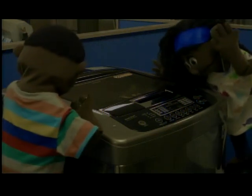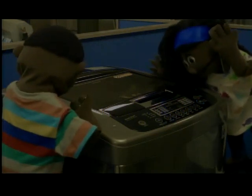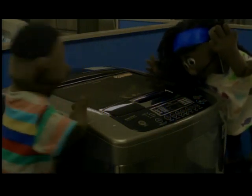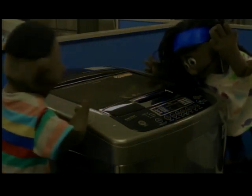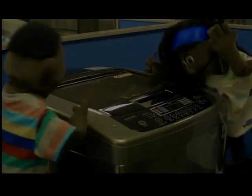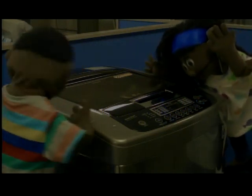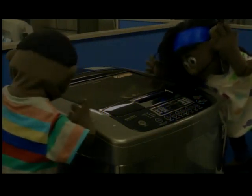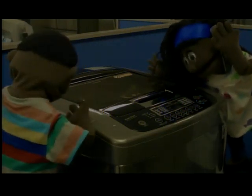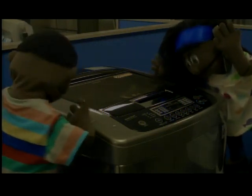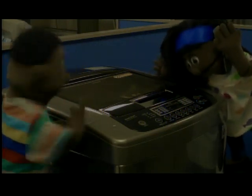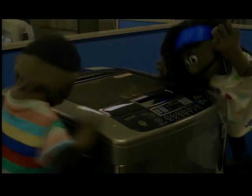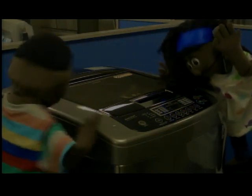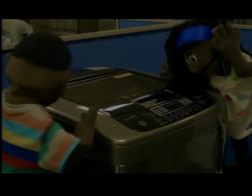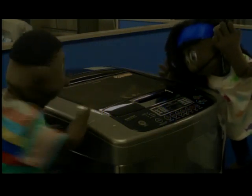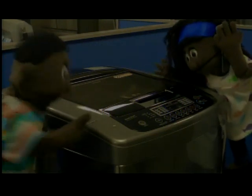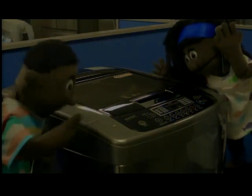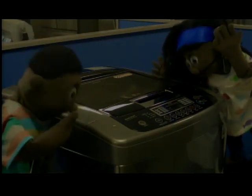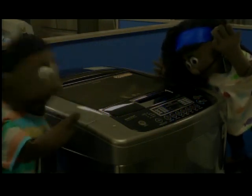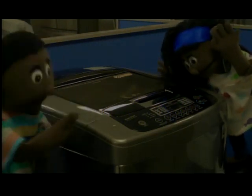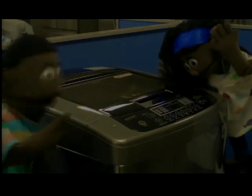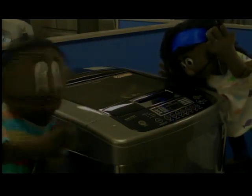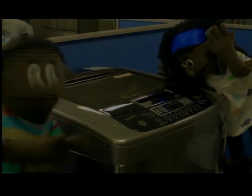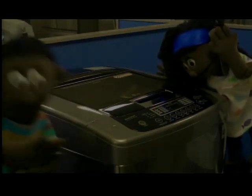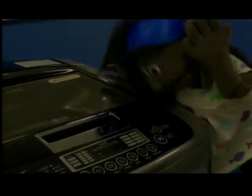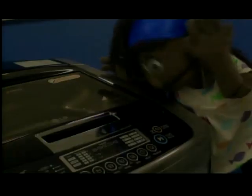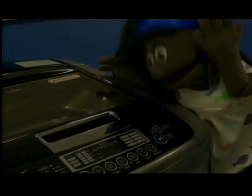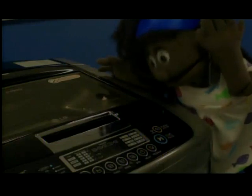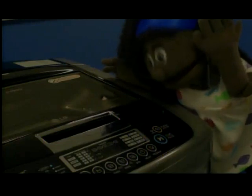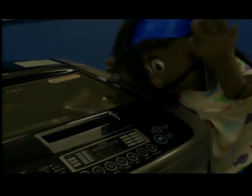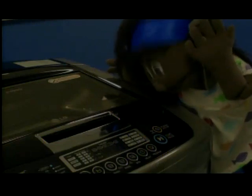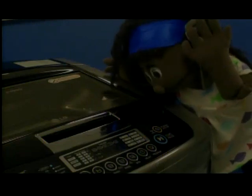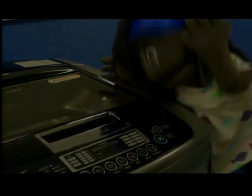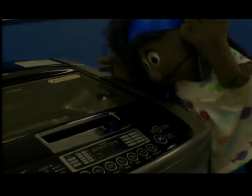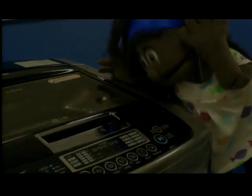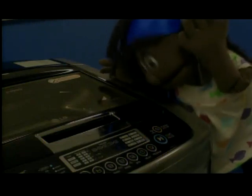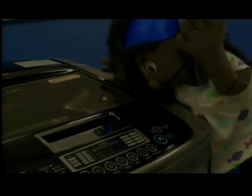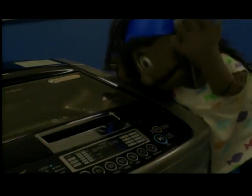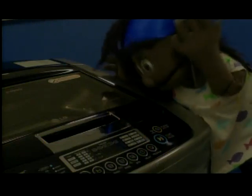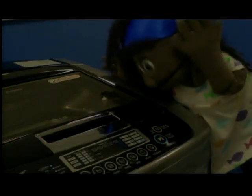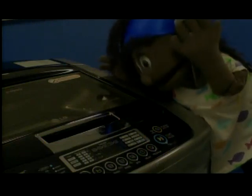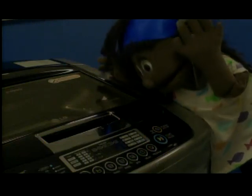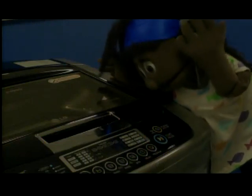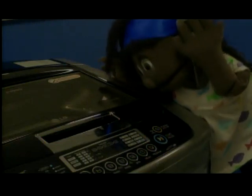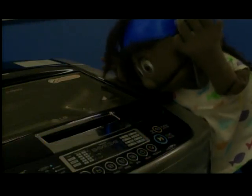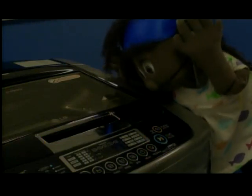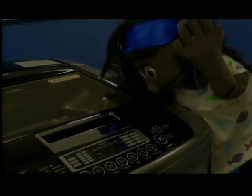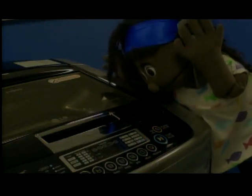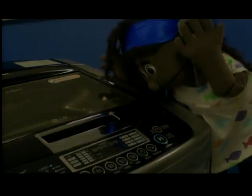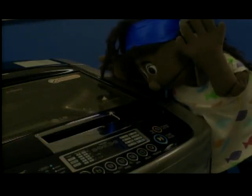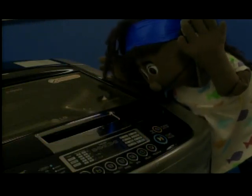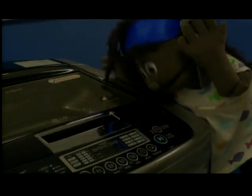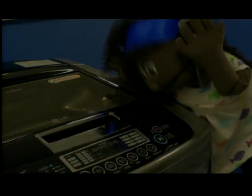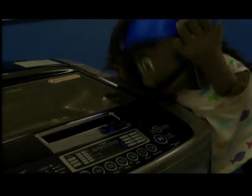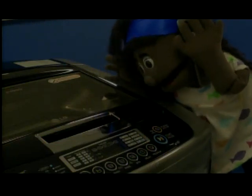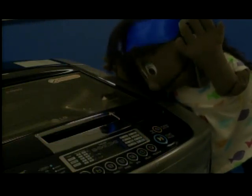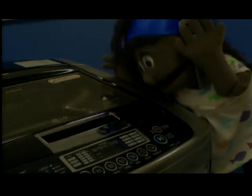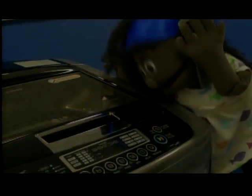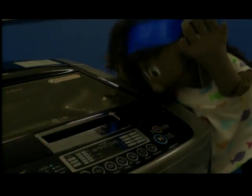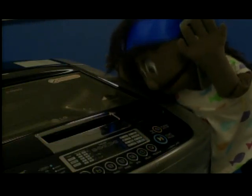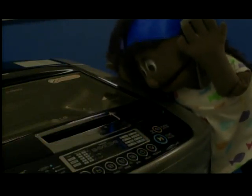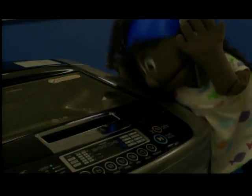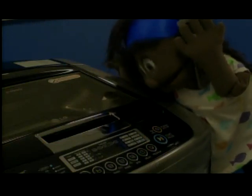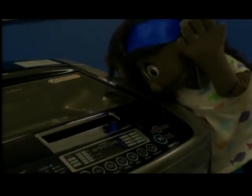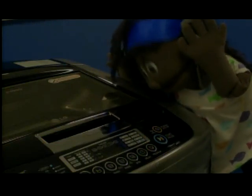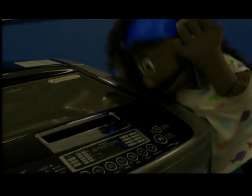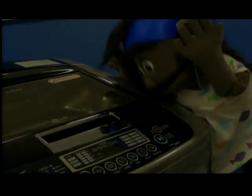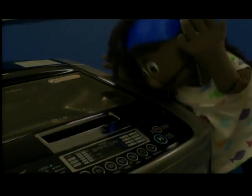My bill will be so much less because this washing machine was designed to lower energy consumption and reduce environmental impact. And with cold